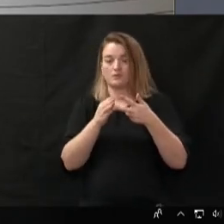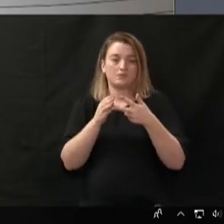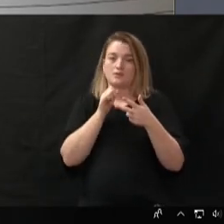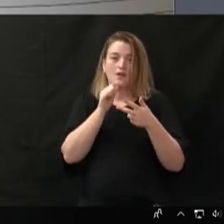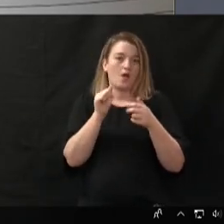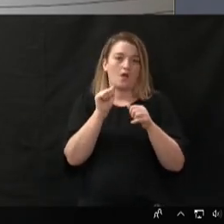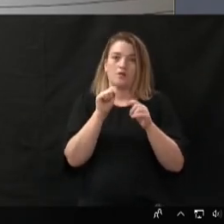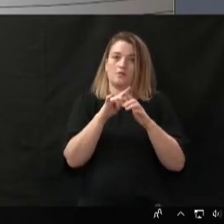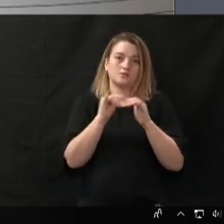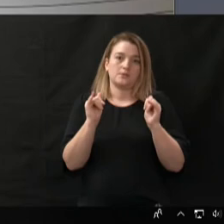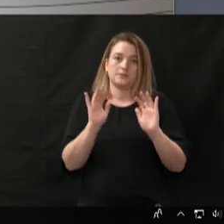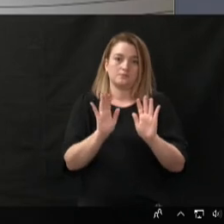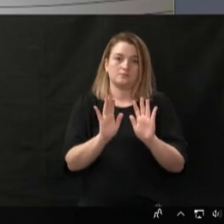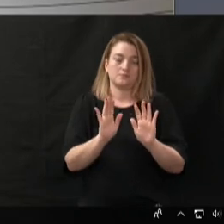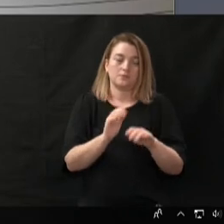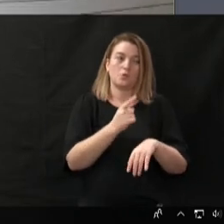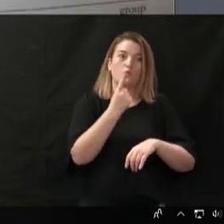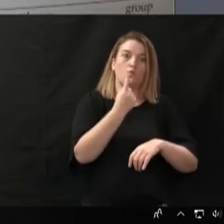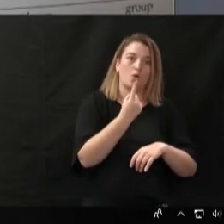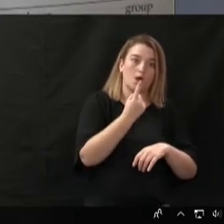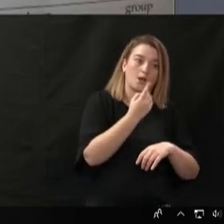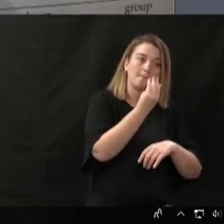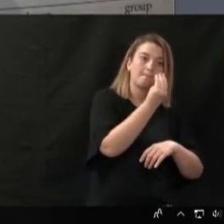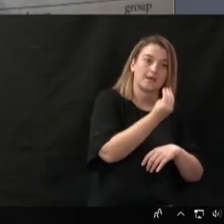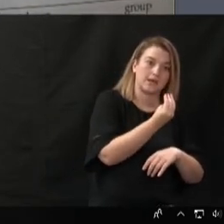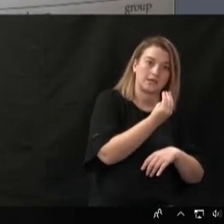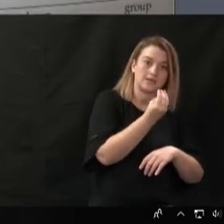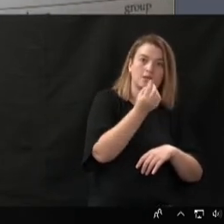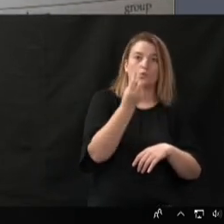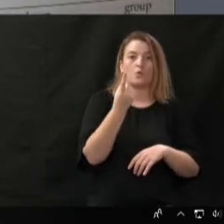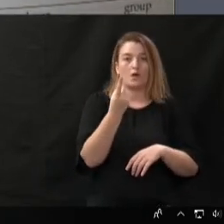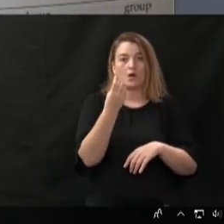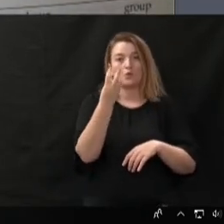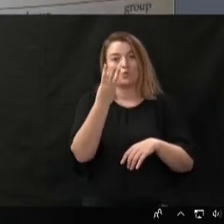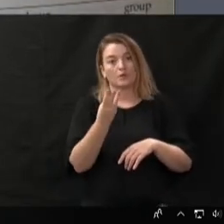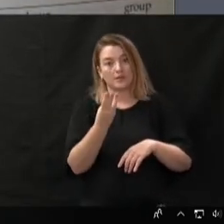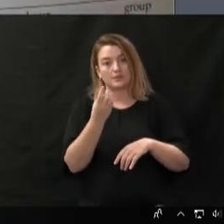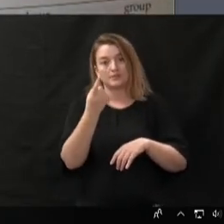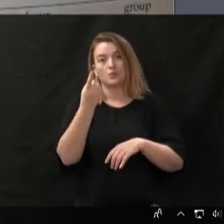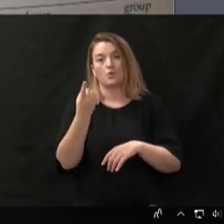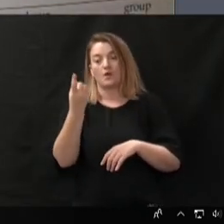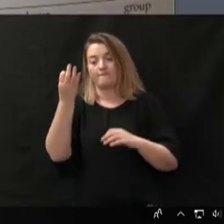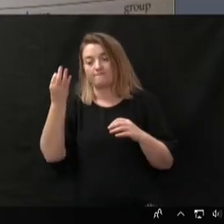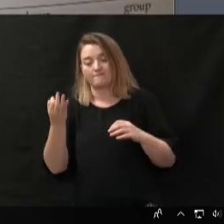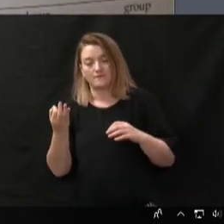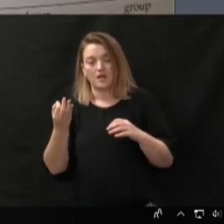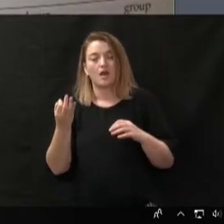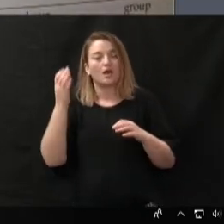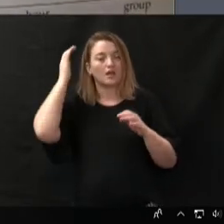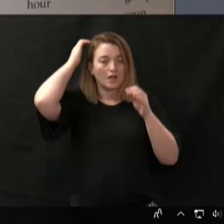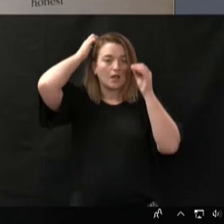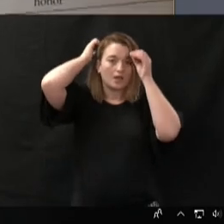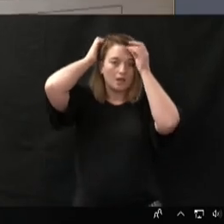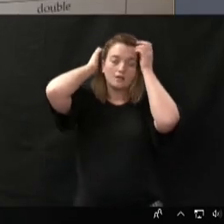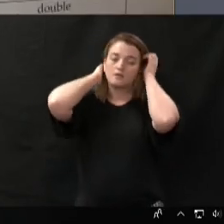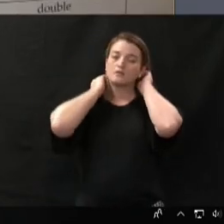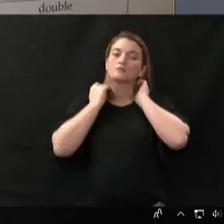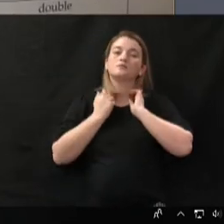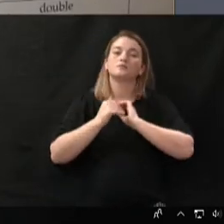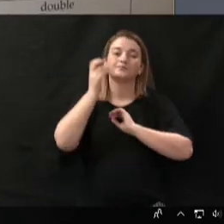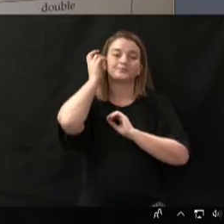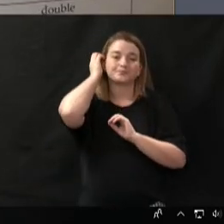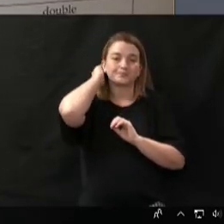Wednesday, one on Friday, give a little time between it. But they did group some together. And